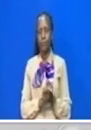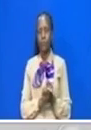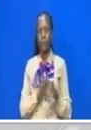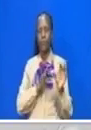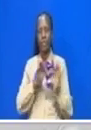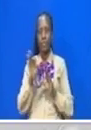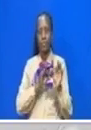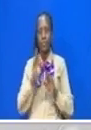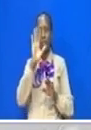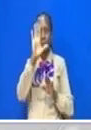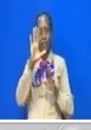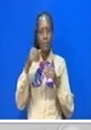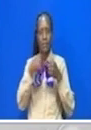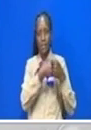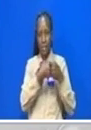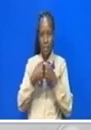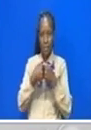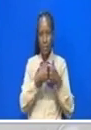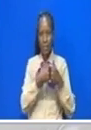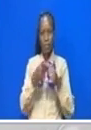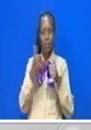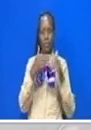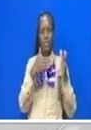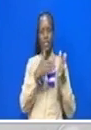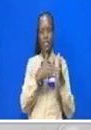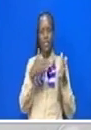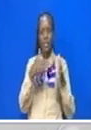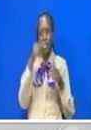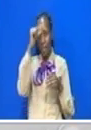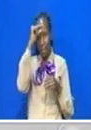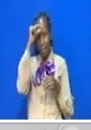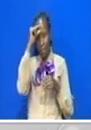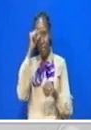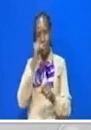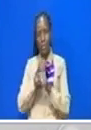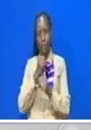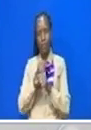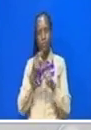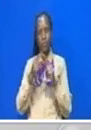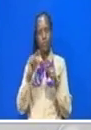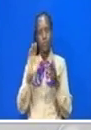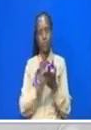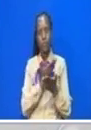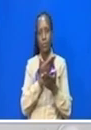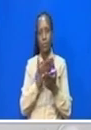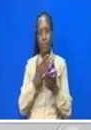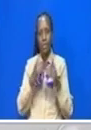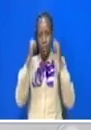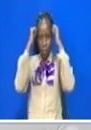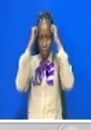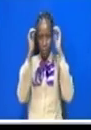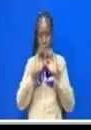Explain 5 challenges that hinder government effort to eradicate illiteracy in Kenya.